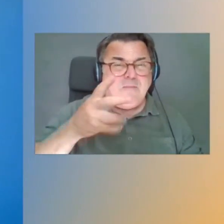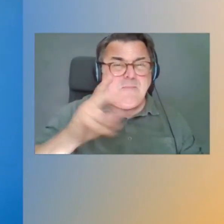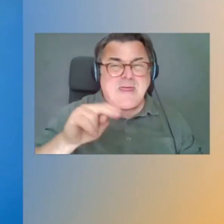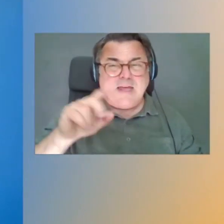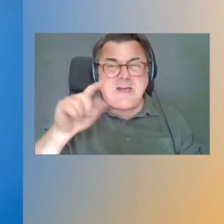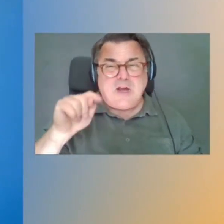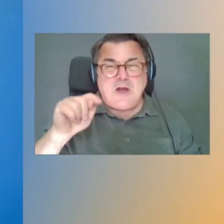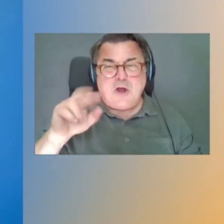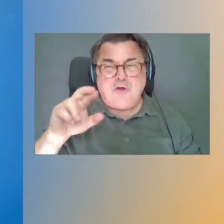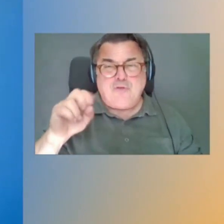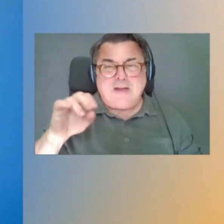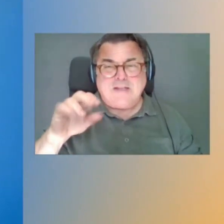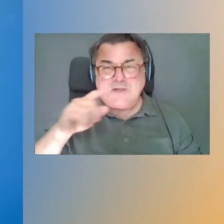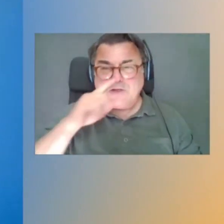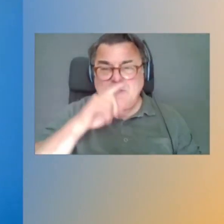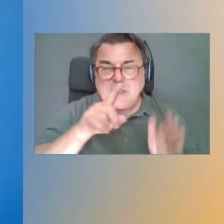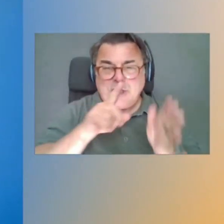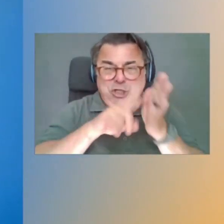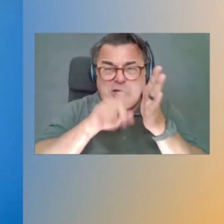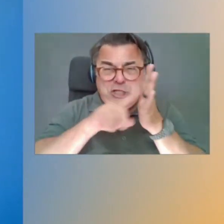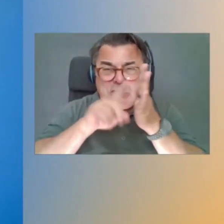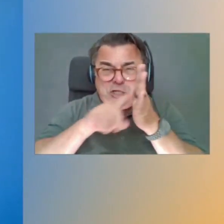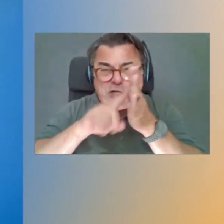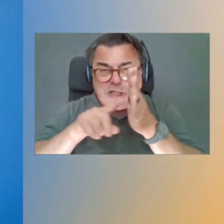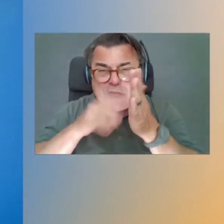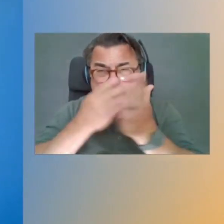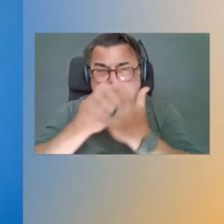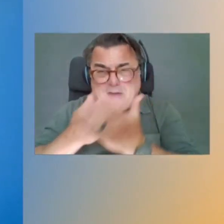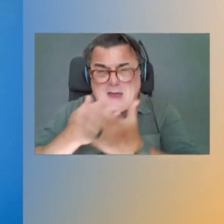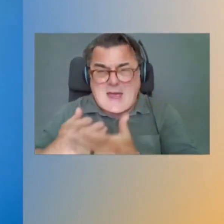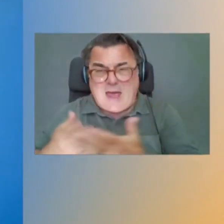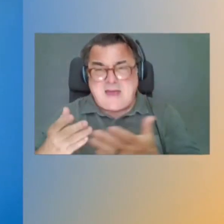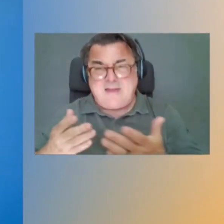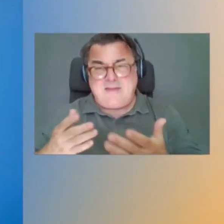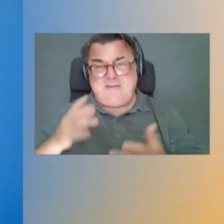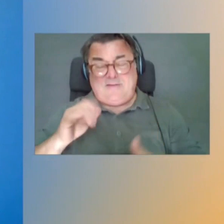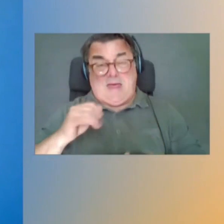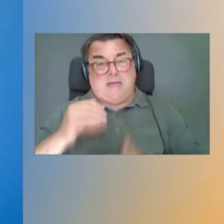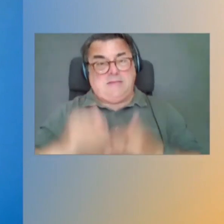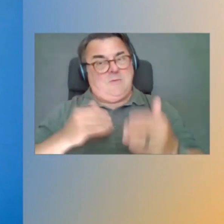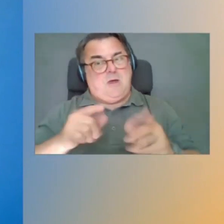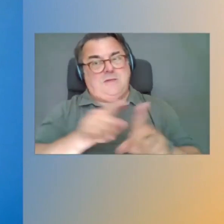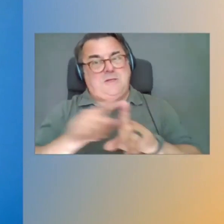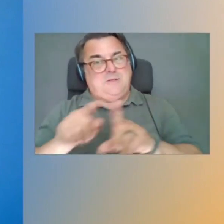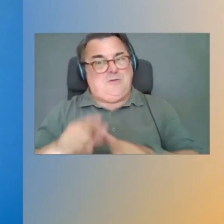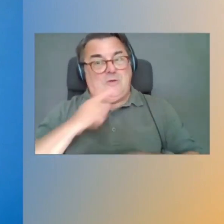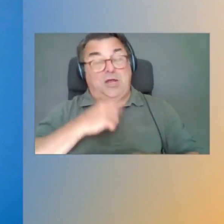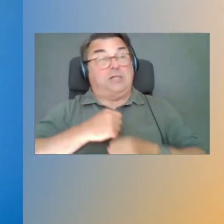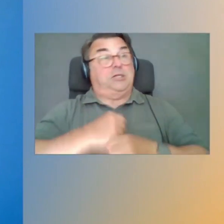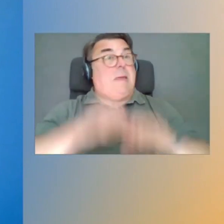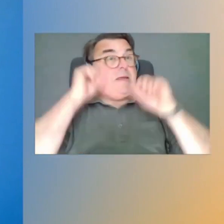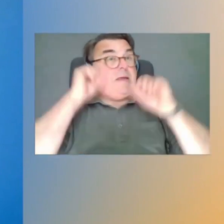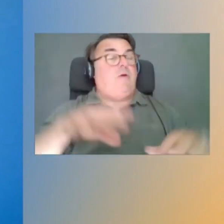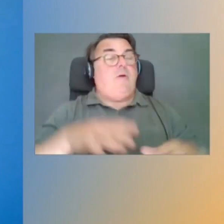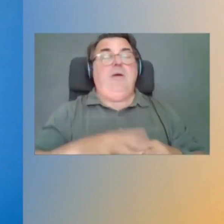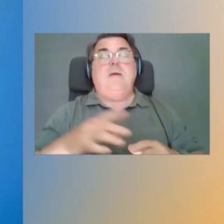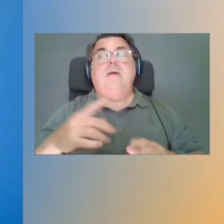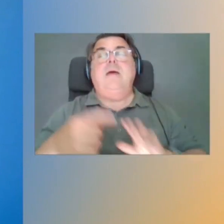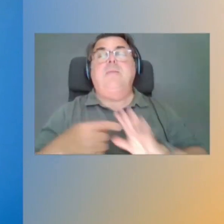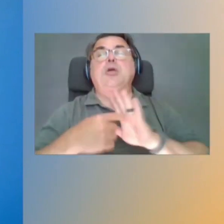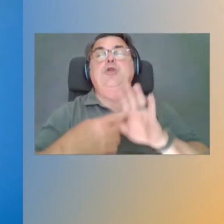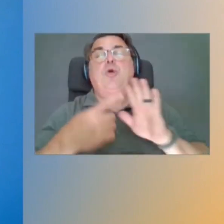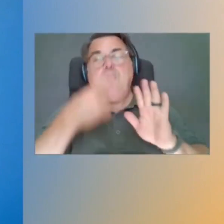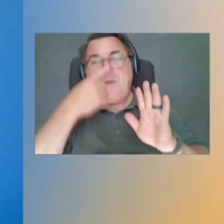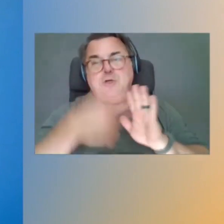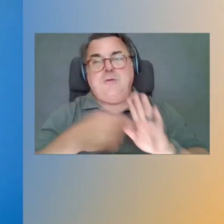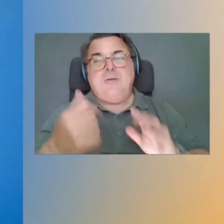be checked and verified, and that's the process here as well. Yeah. Let me show you another example in terms of